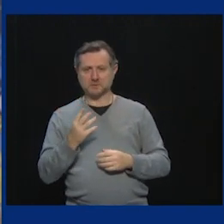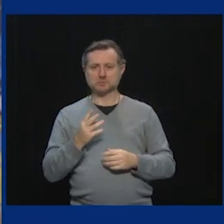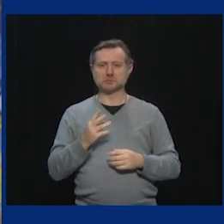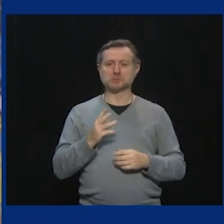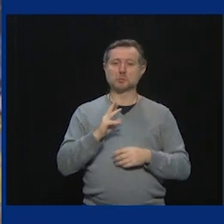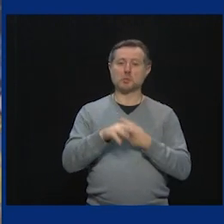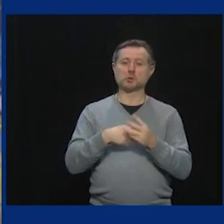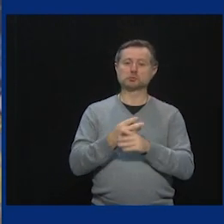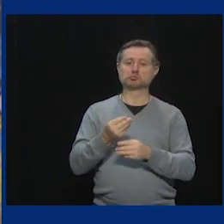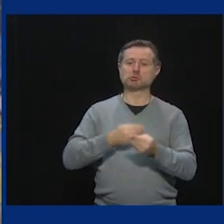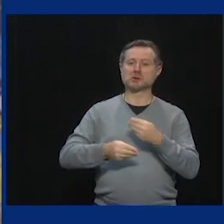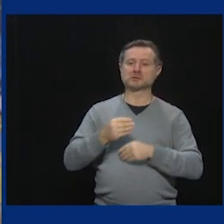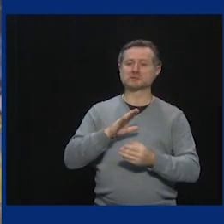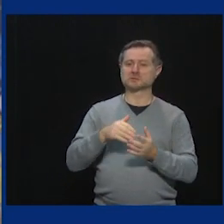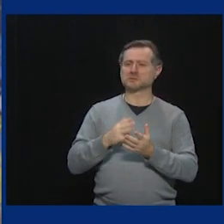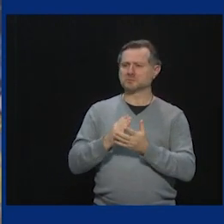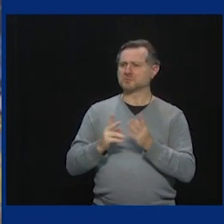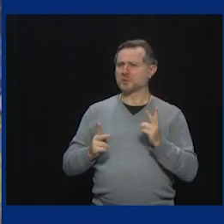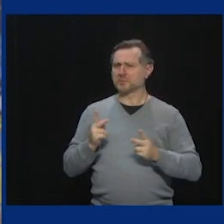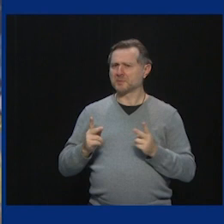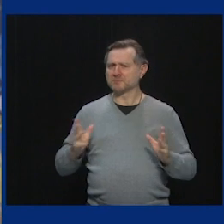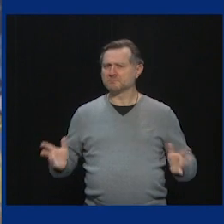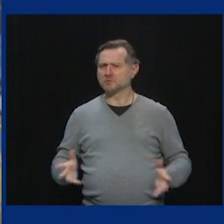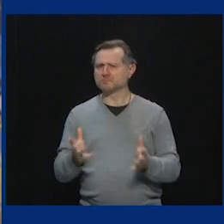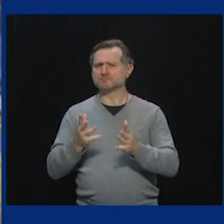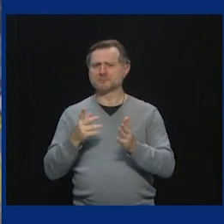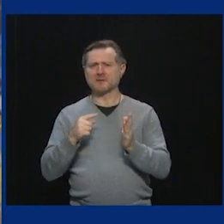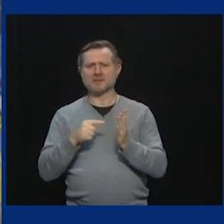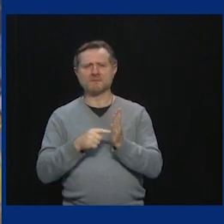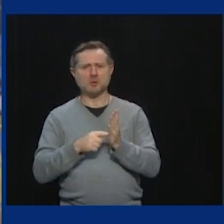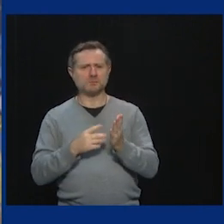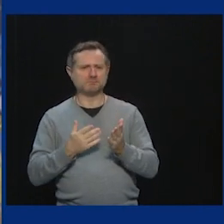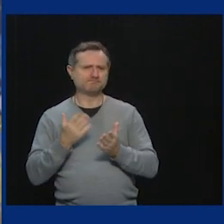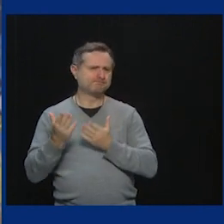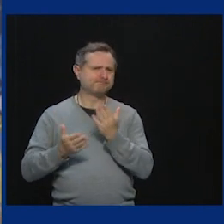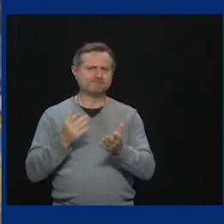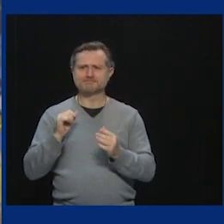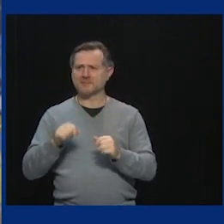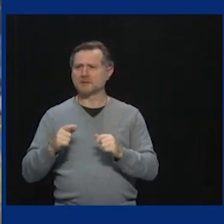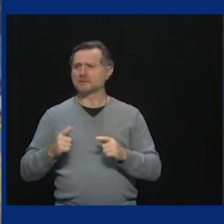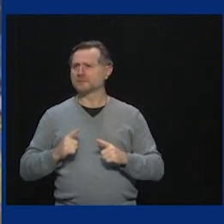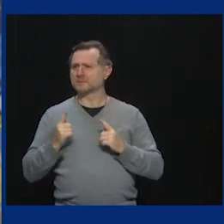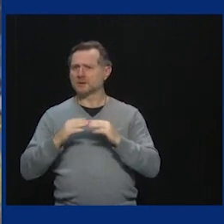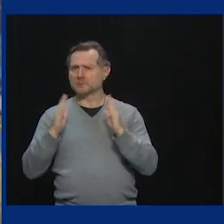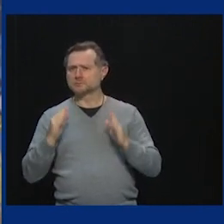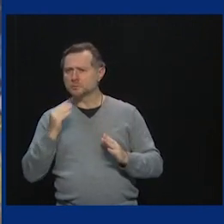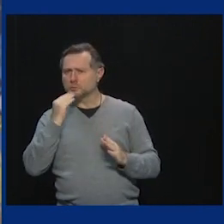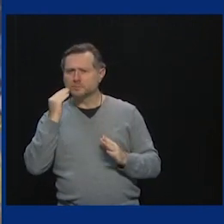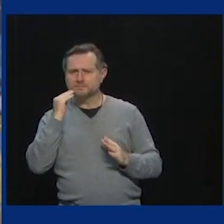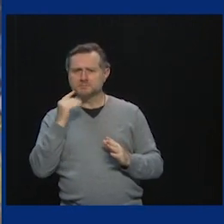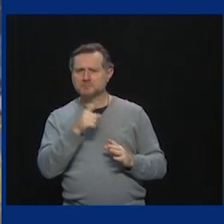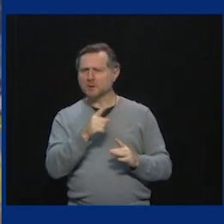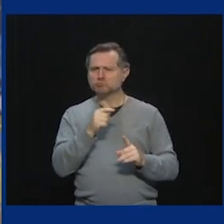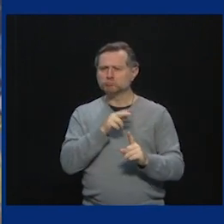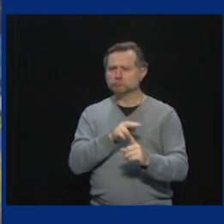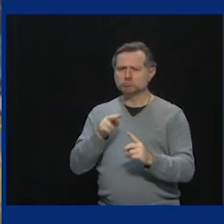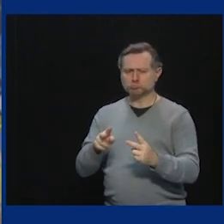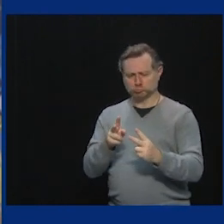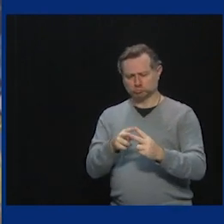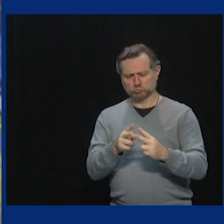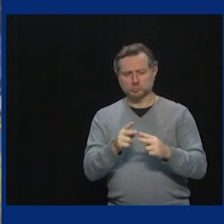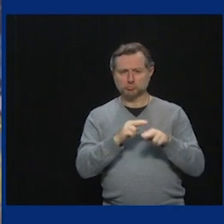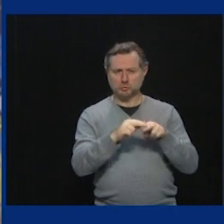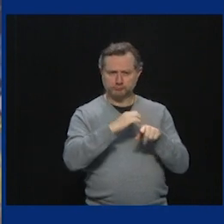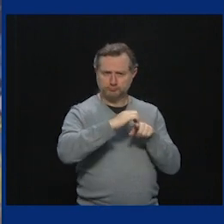fully affordable housing. Right now it's slated to be 25% affordable. So I'd just like to see what your stance is on those two projects.